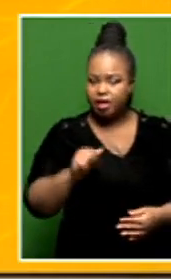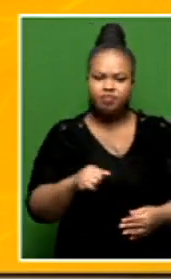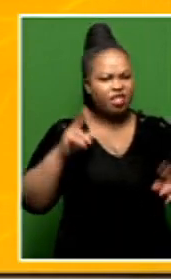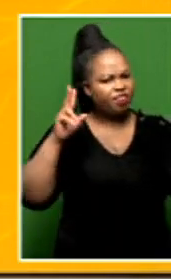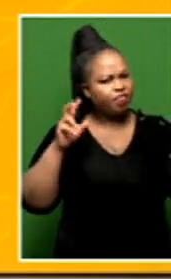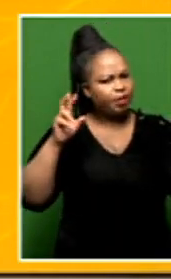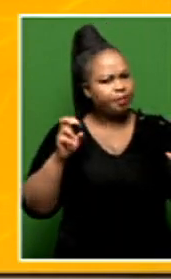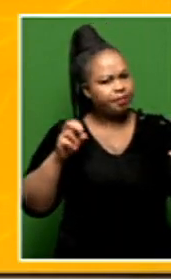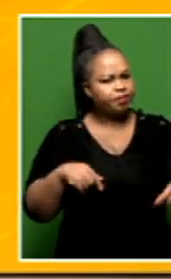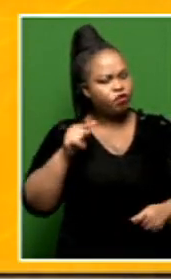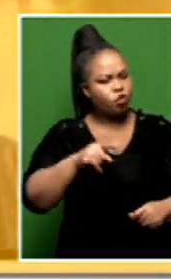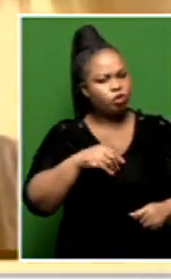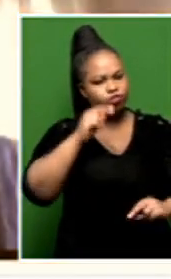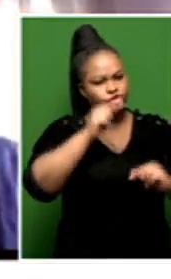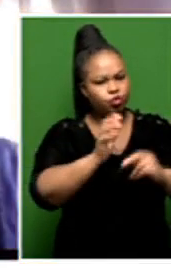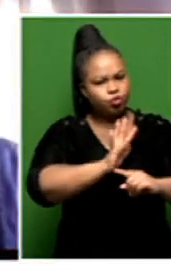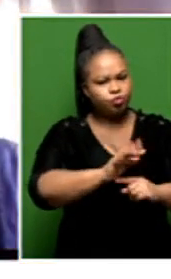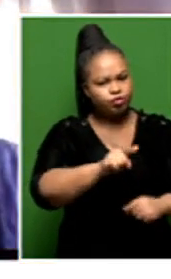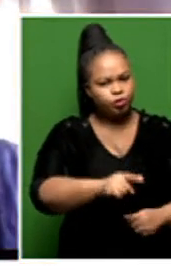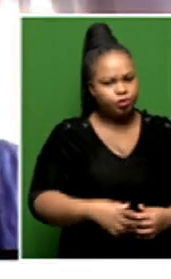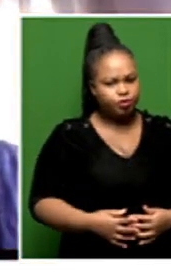do you explore with this documentary?